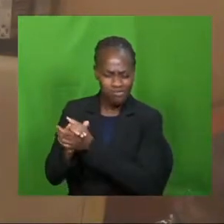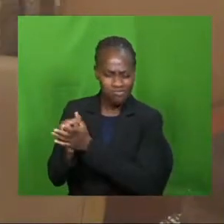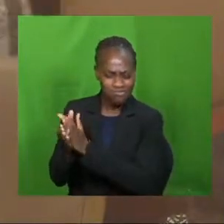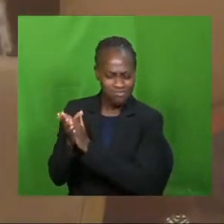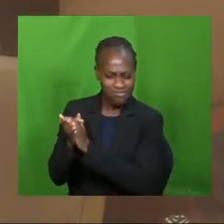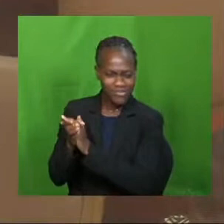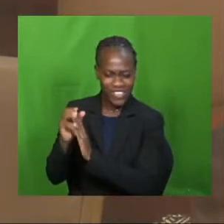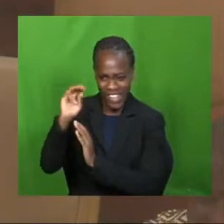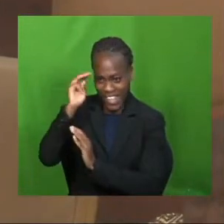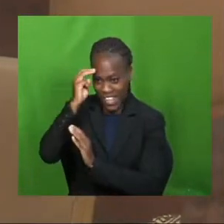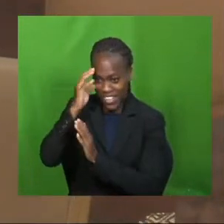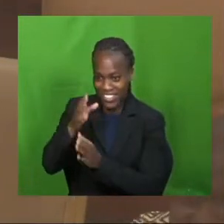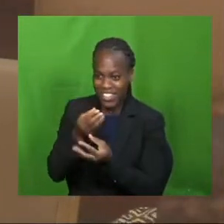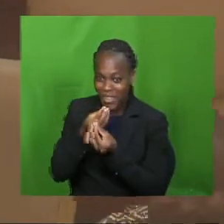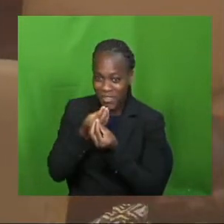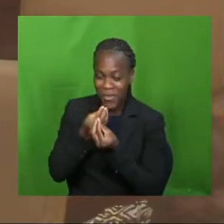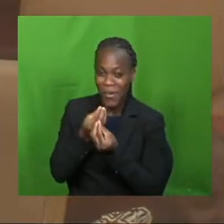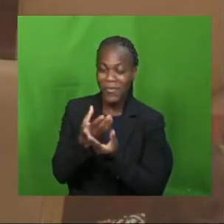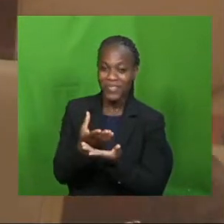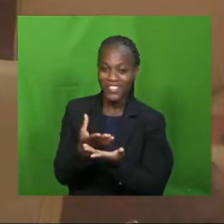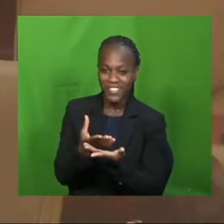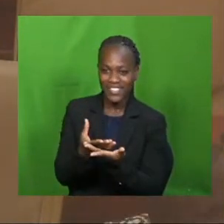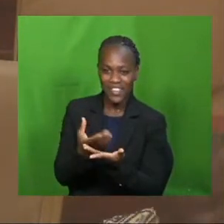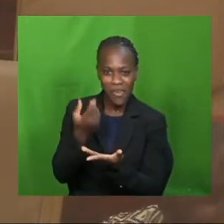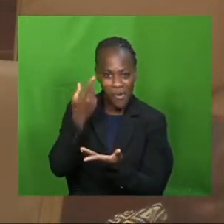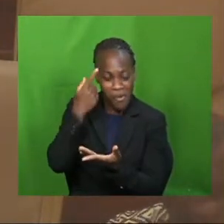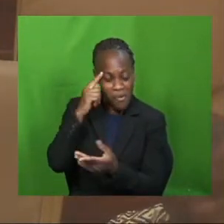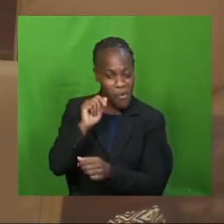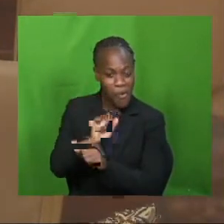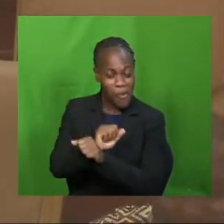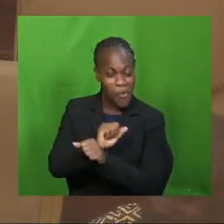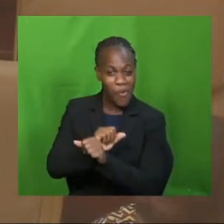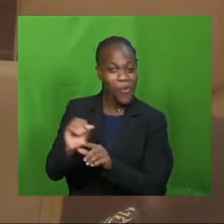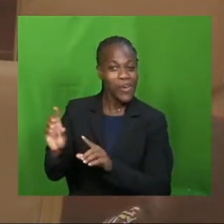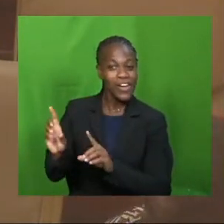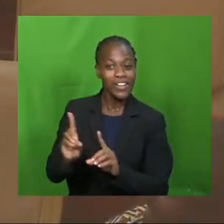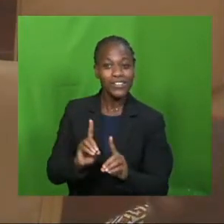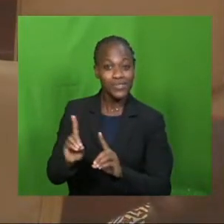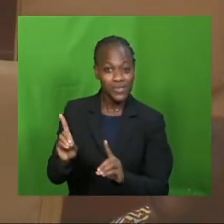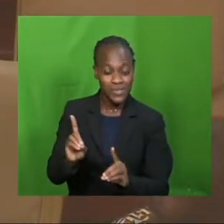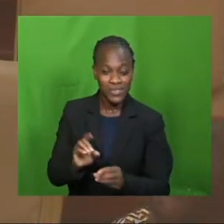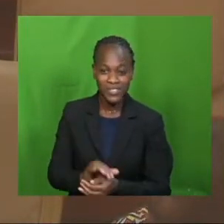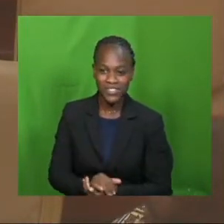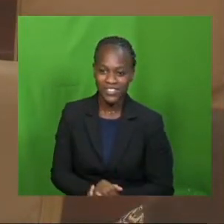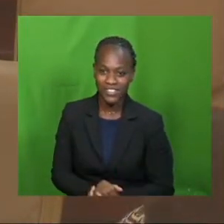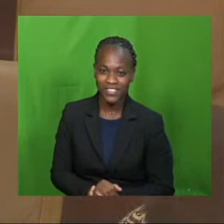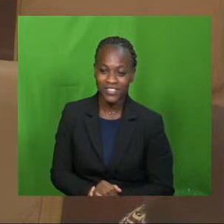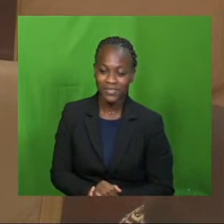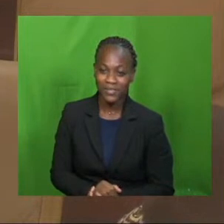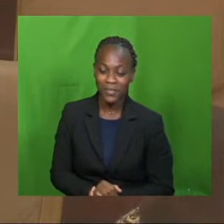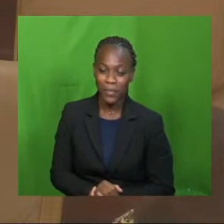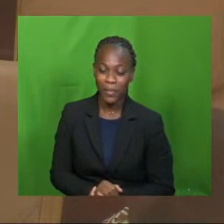for Information for good work done so far. But on a more serious